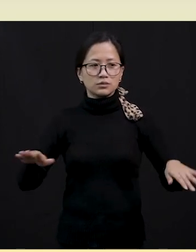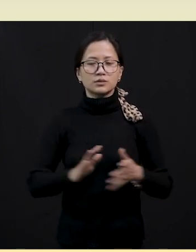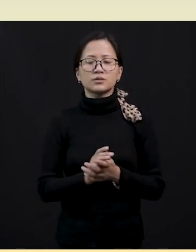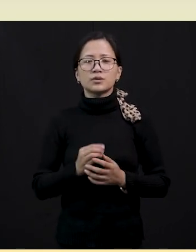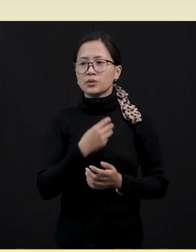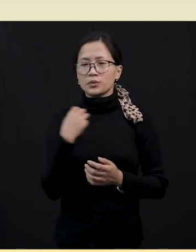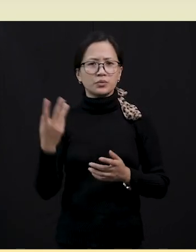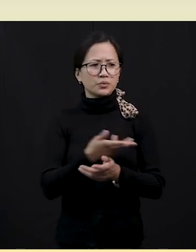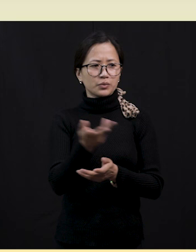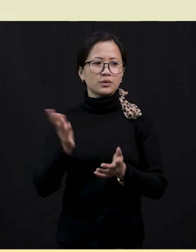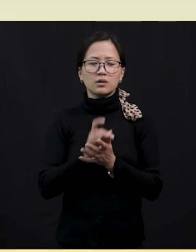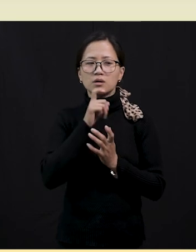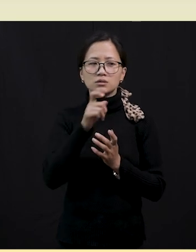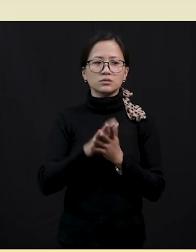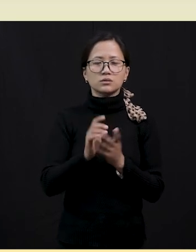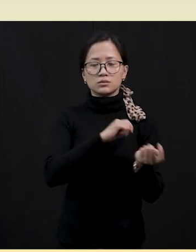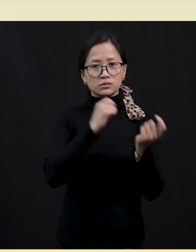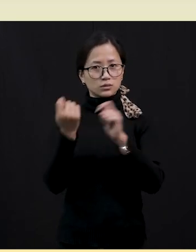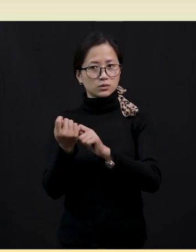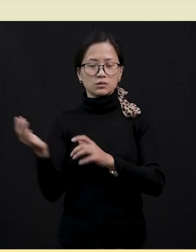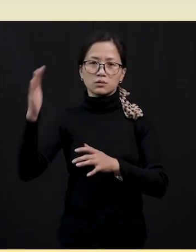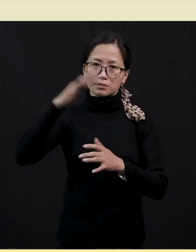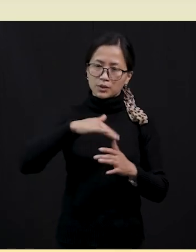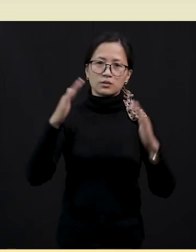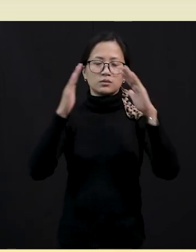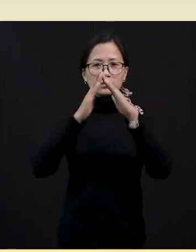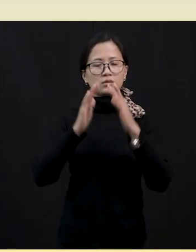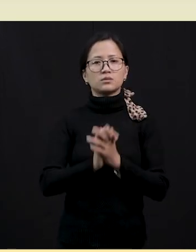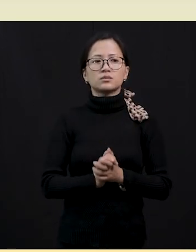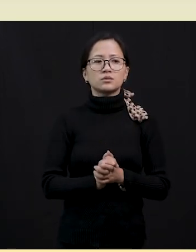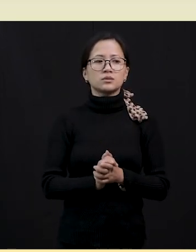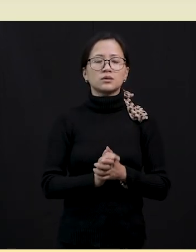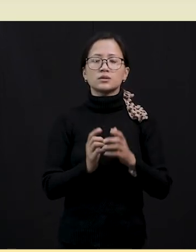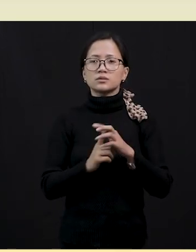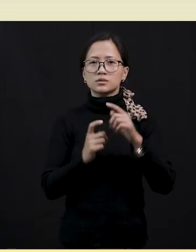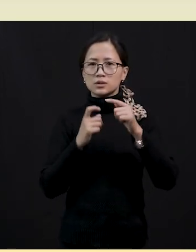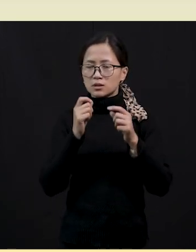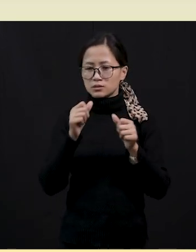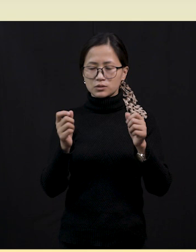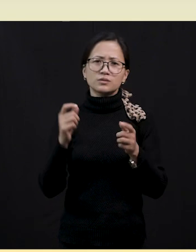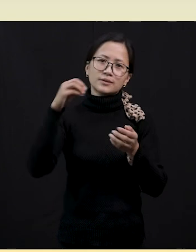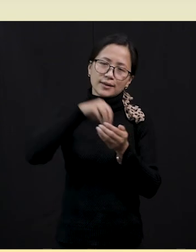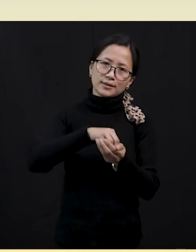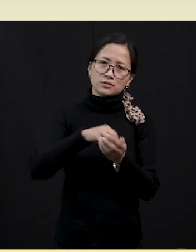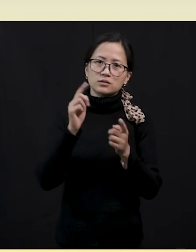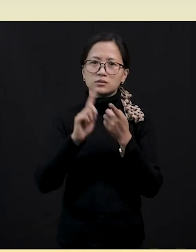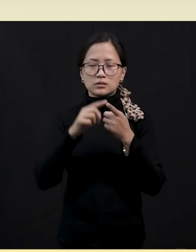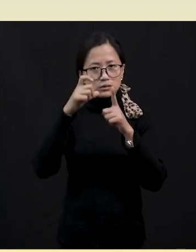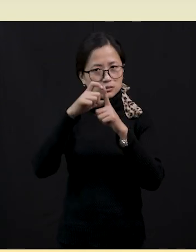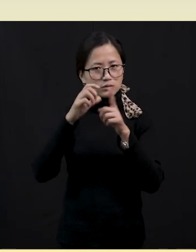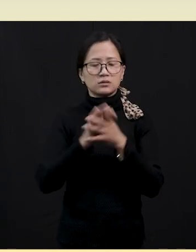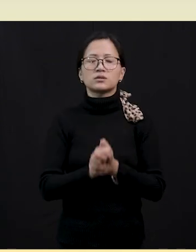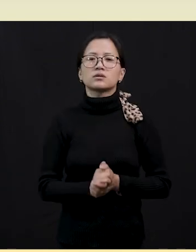The children were asked to return home. So it has to be a tense, that is going to be a past tense. The children